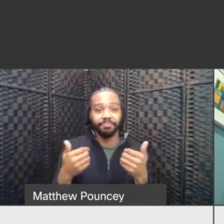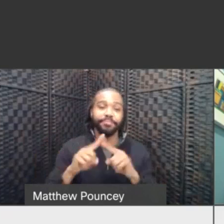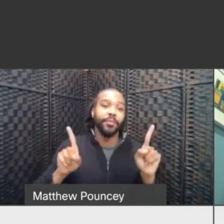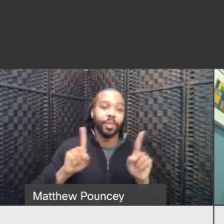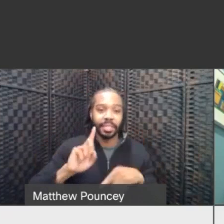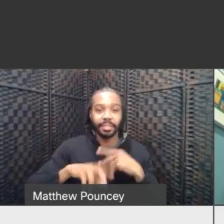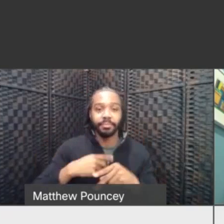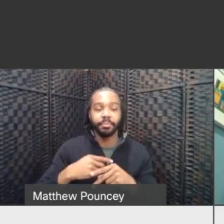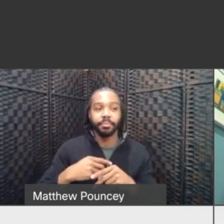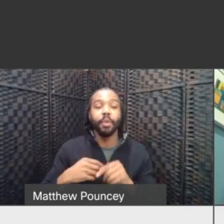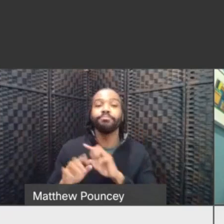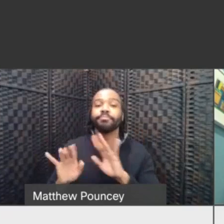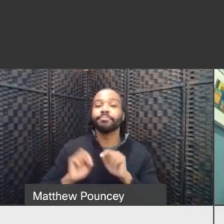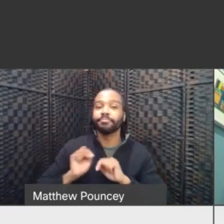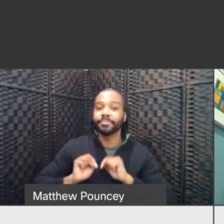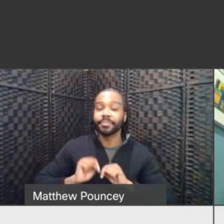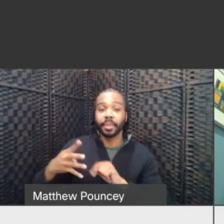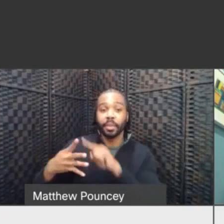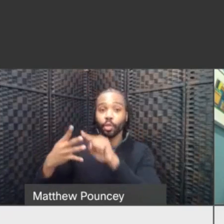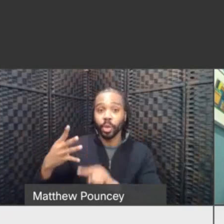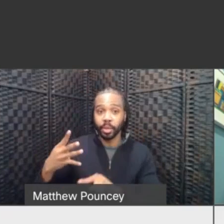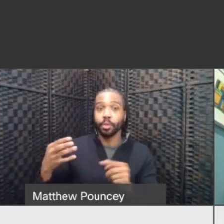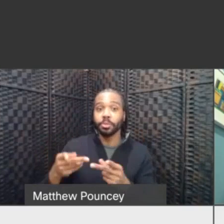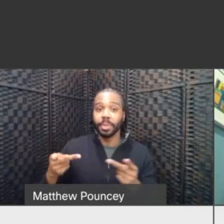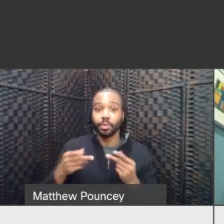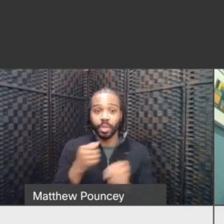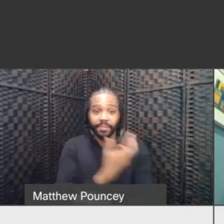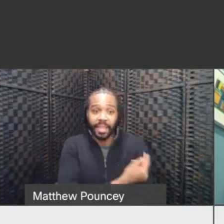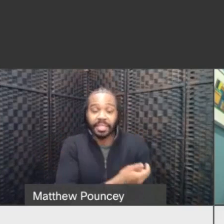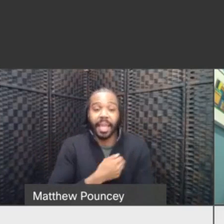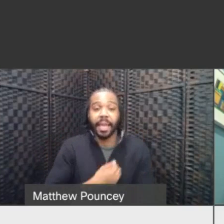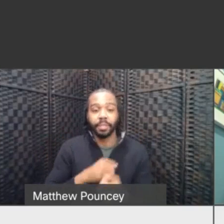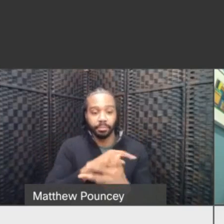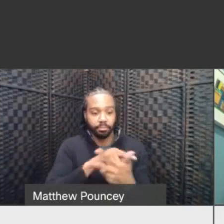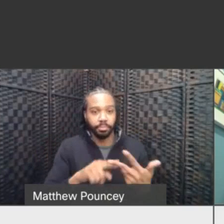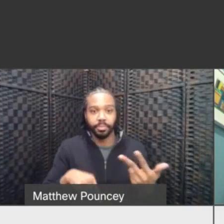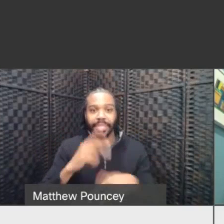available, and for walk-in from 3:30 to 7:30.